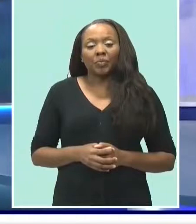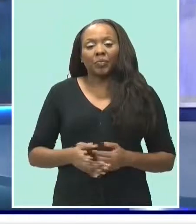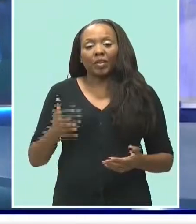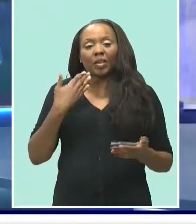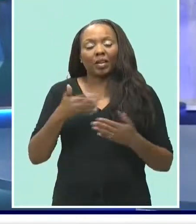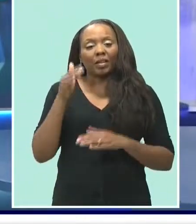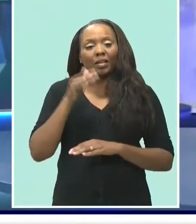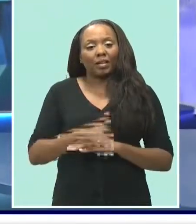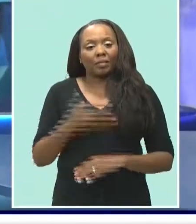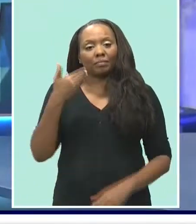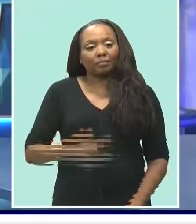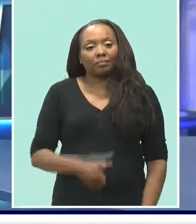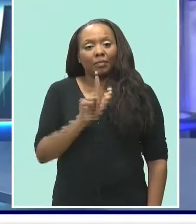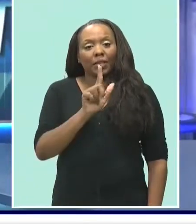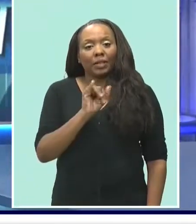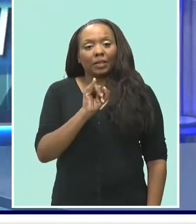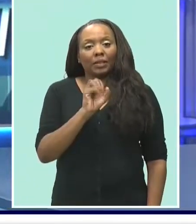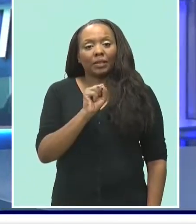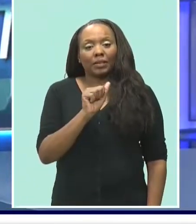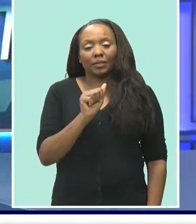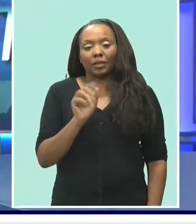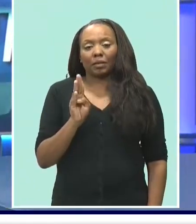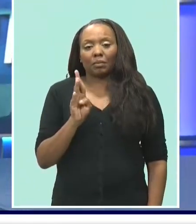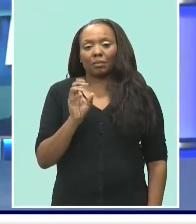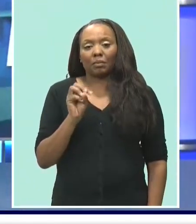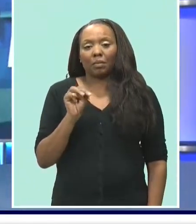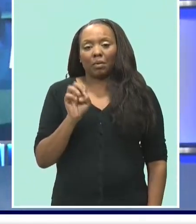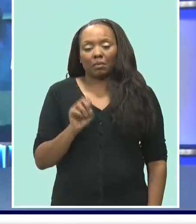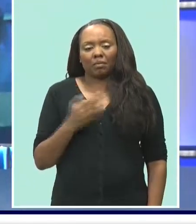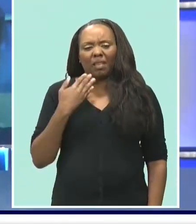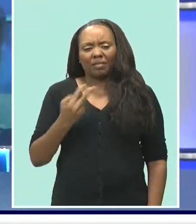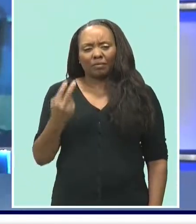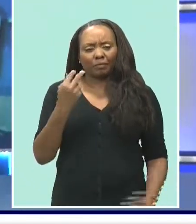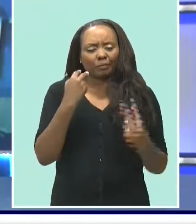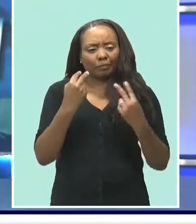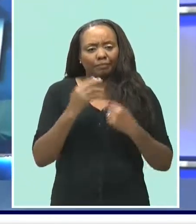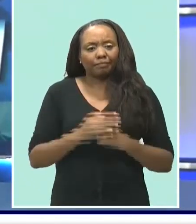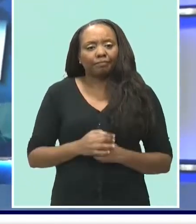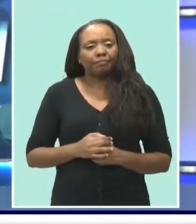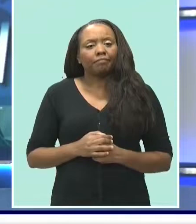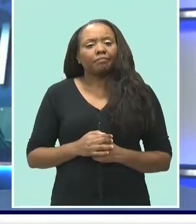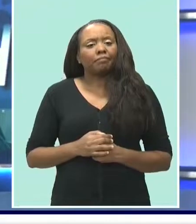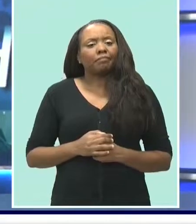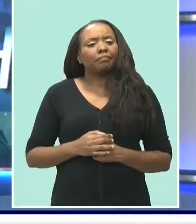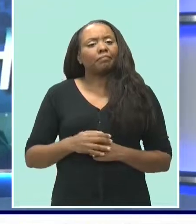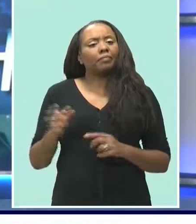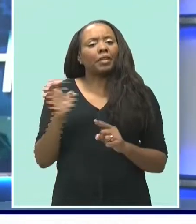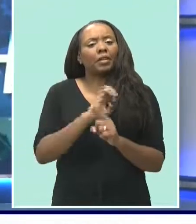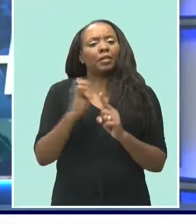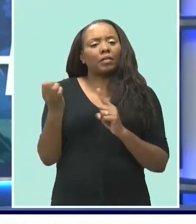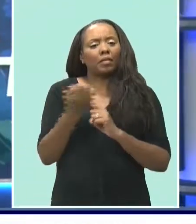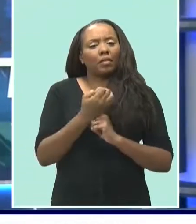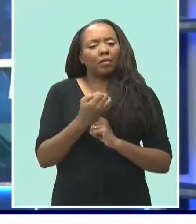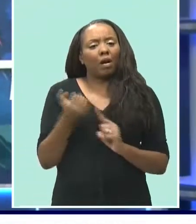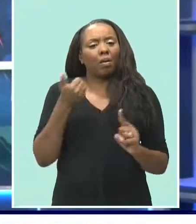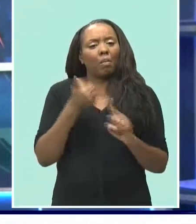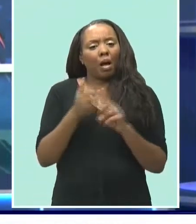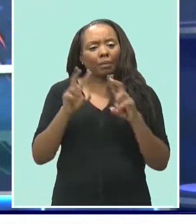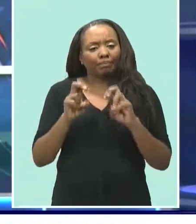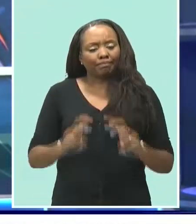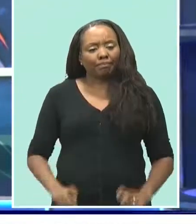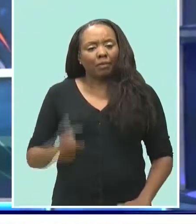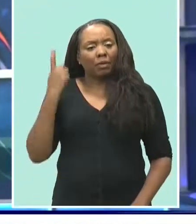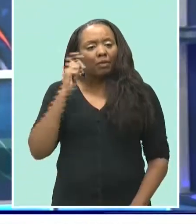Very good evening to you. I'm Lisa Broom. Thanks for joining us. The much talked about environmental impact assessment for the proposed